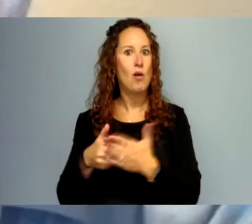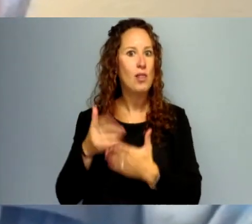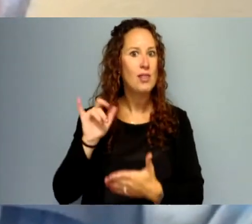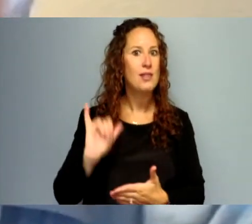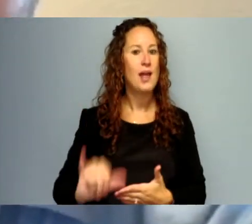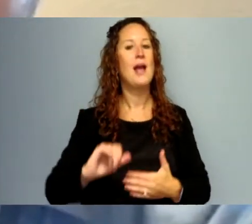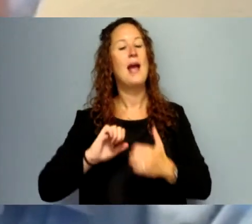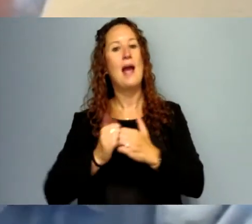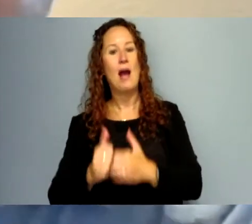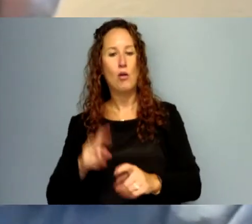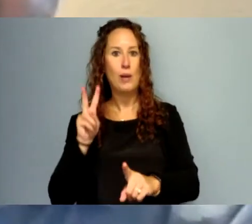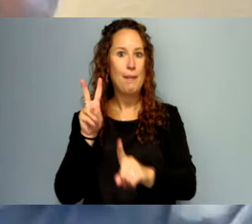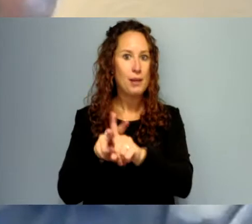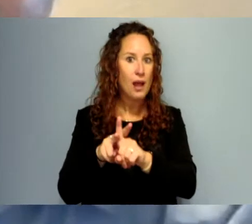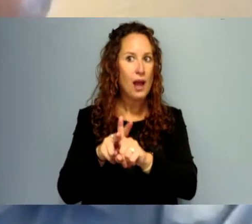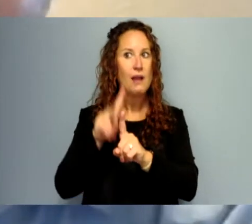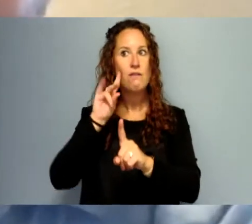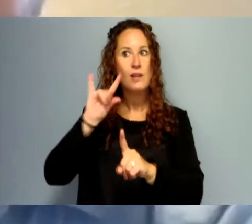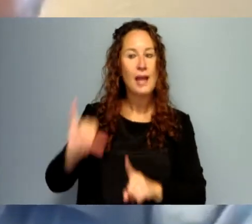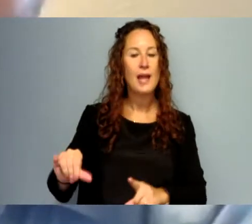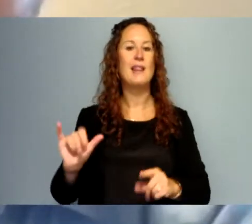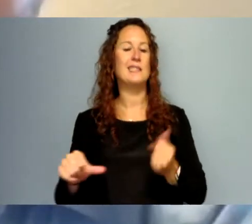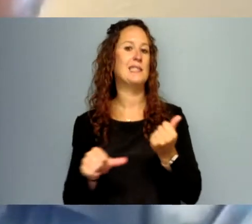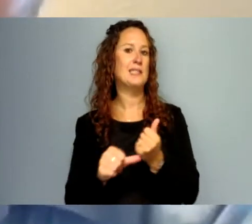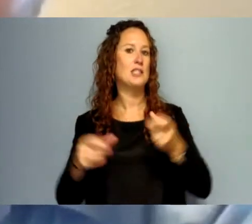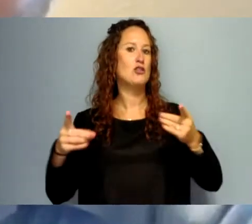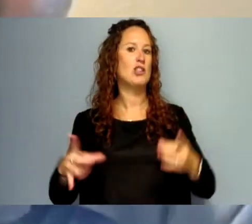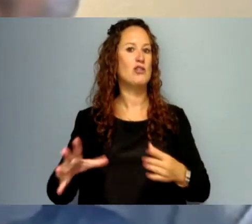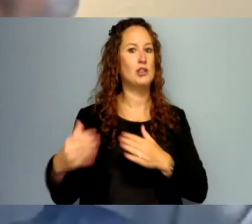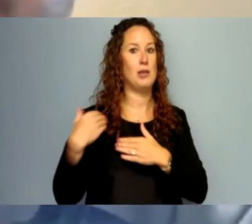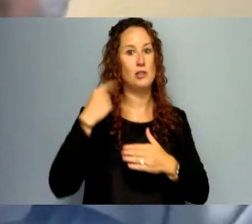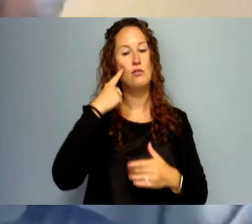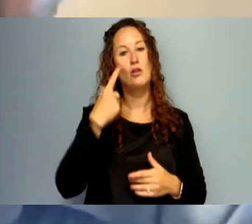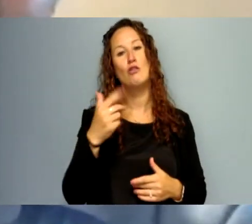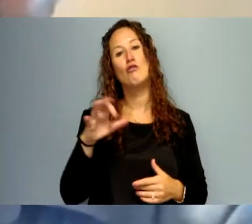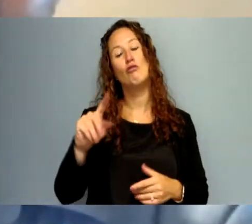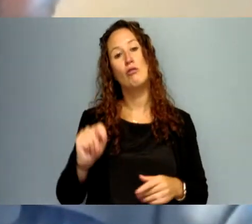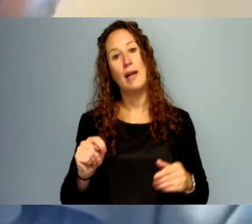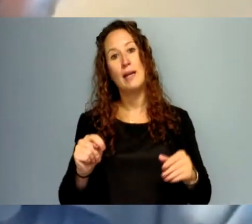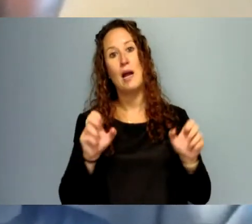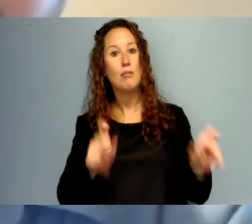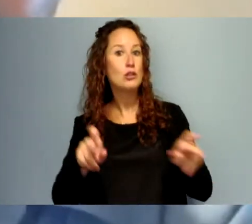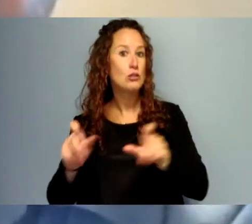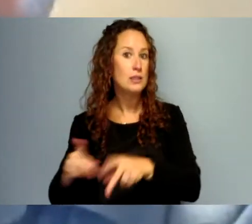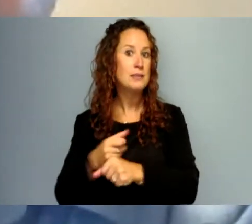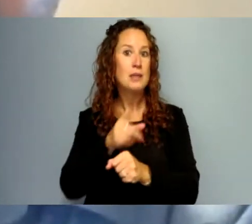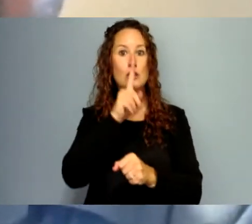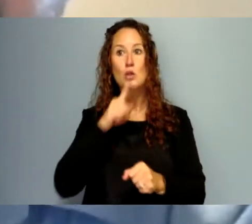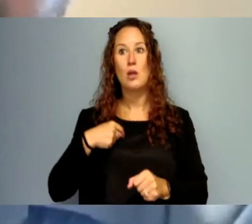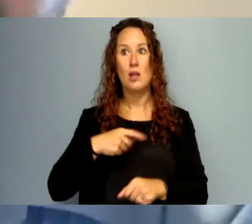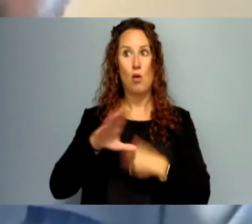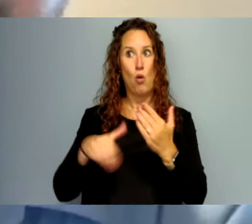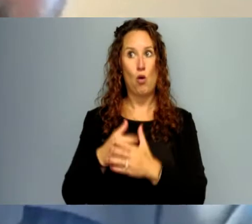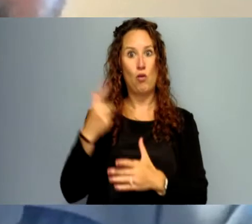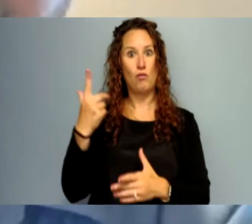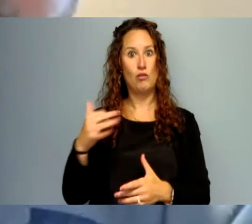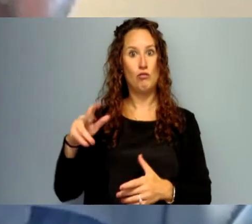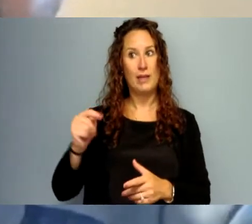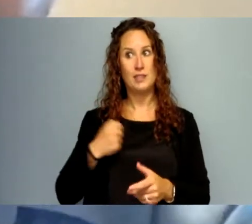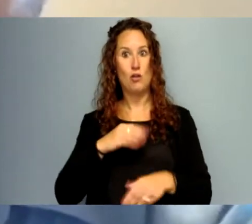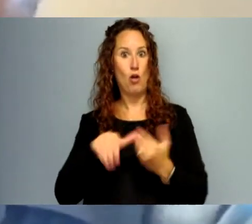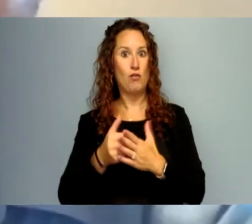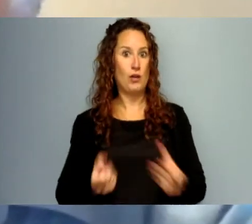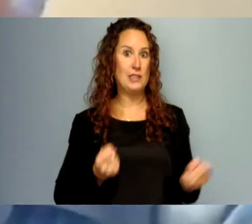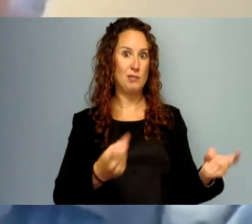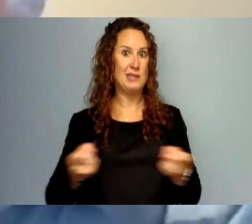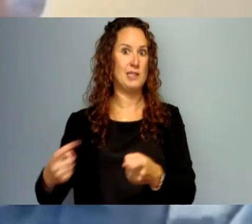apply for, which the assistant director is in charge of the grant opportunities and making sure that we document all of our expenses to make sure that the county